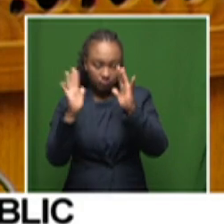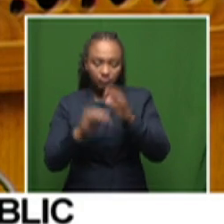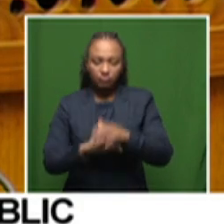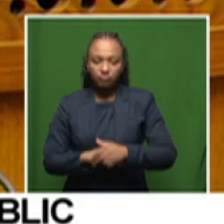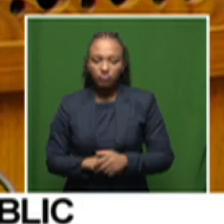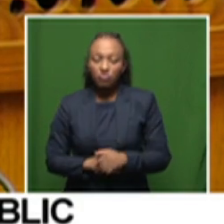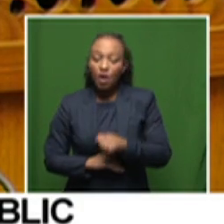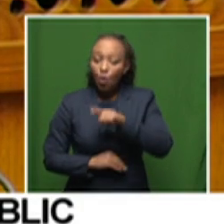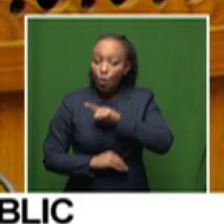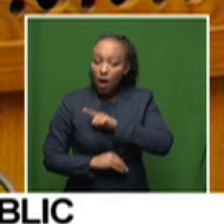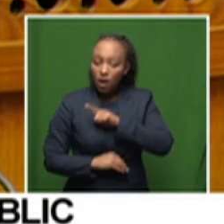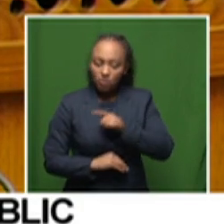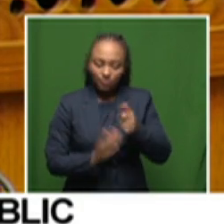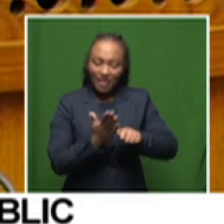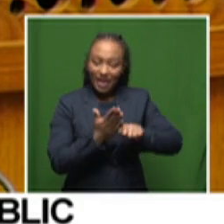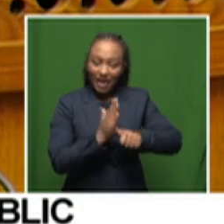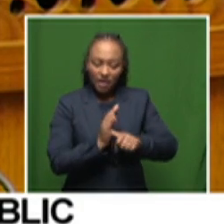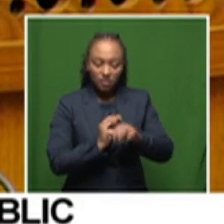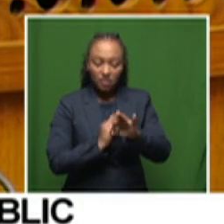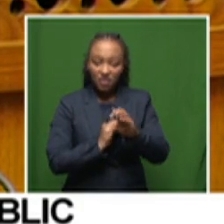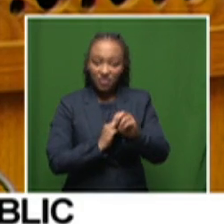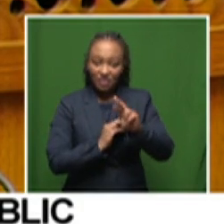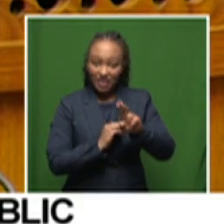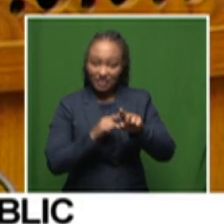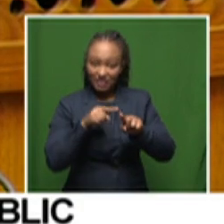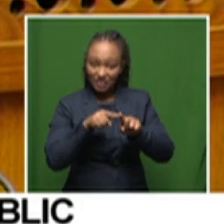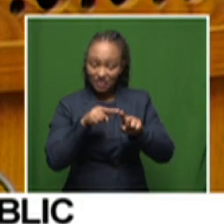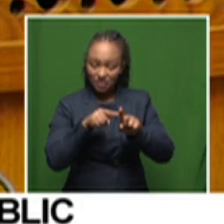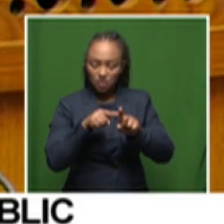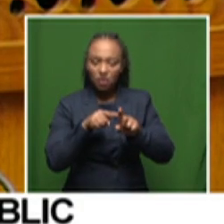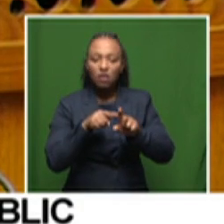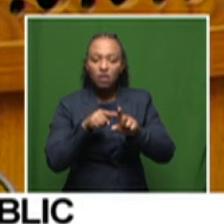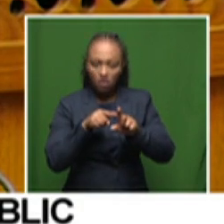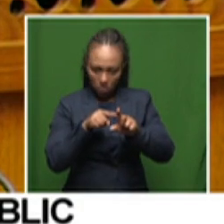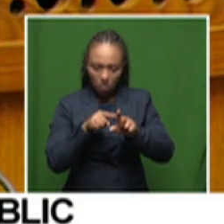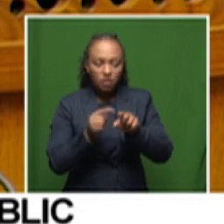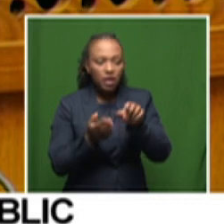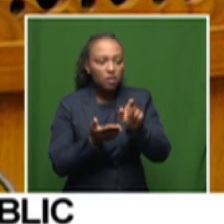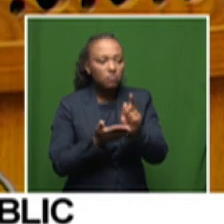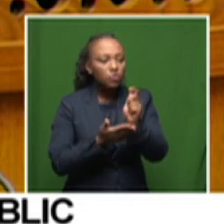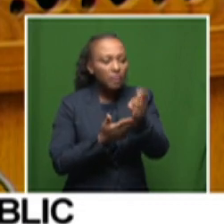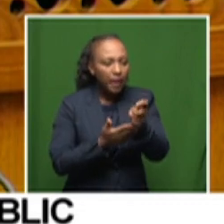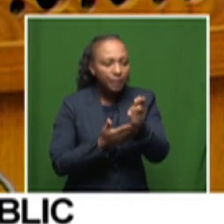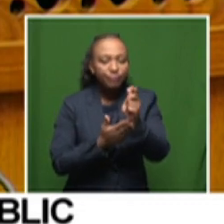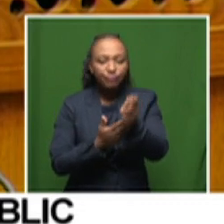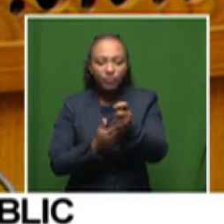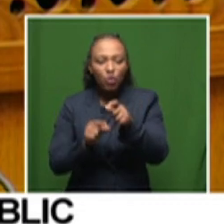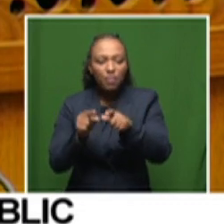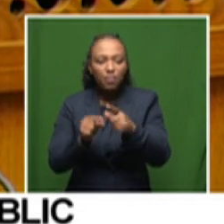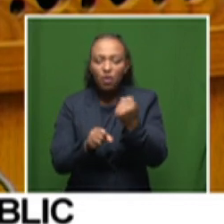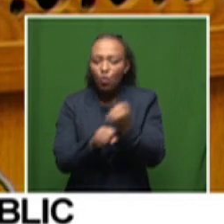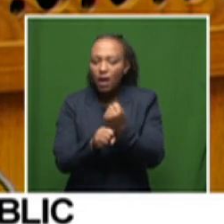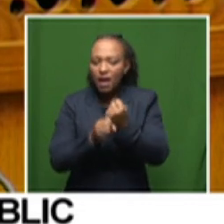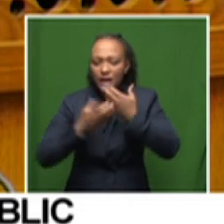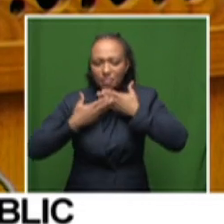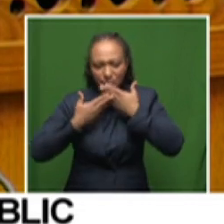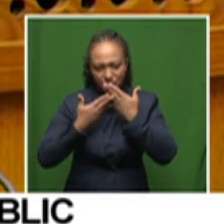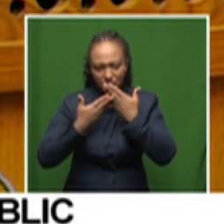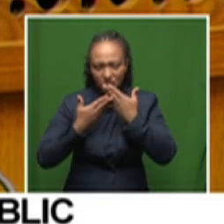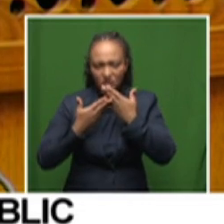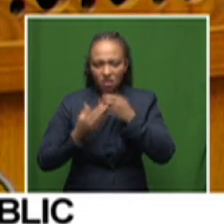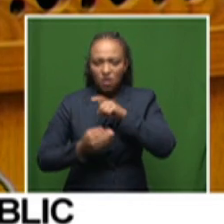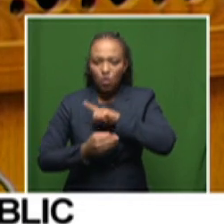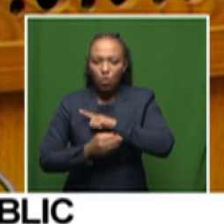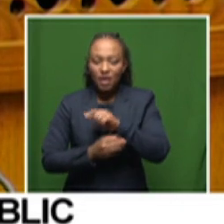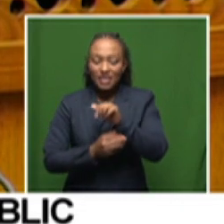Because this grant is very effective in reaching the unemployed, we propose to redirect